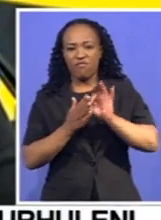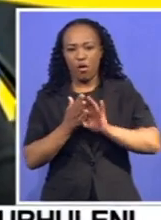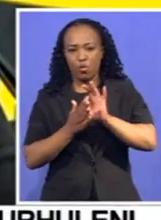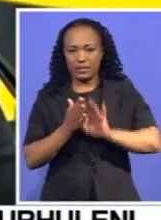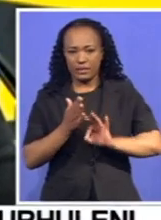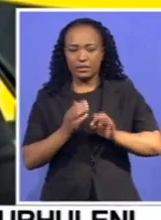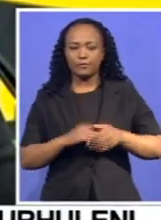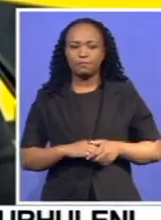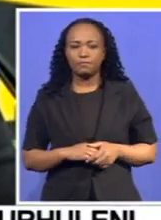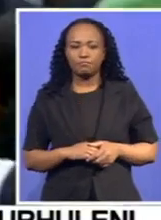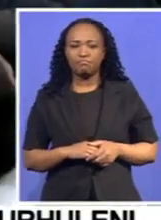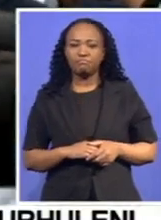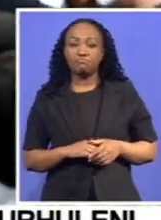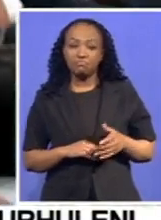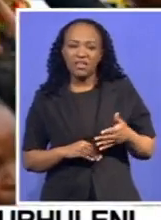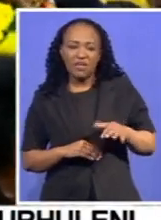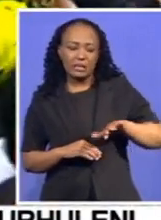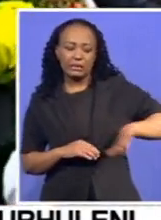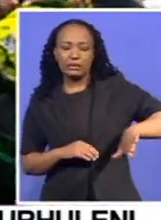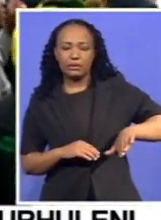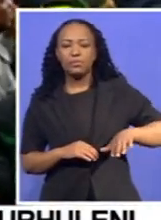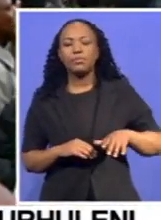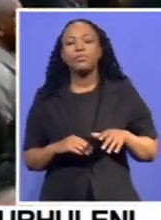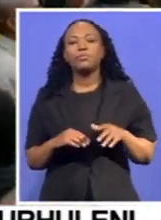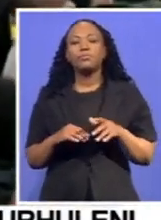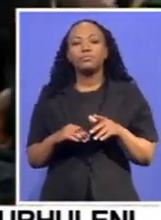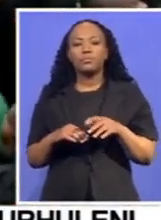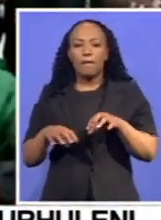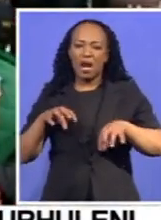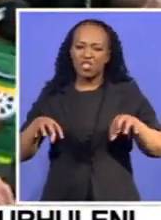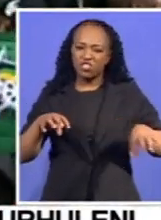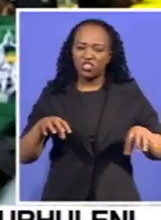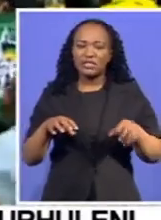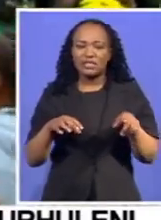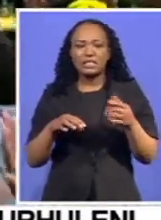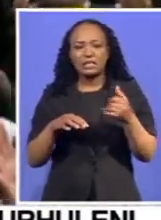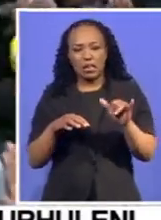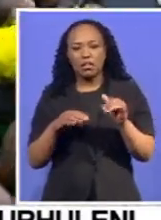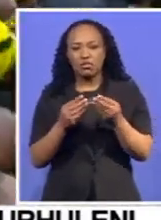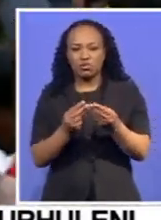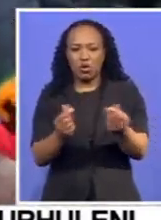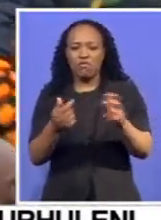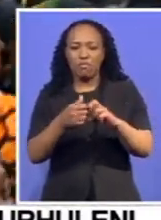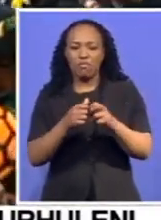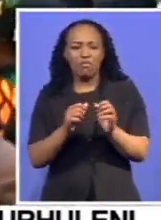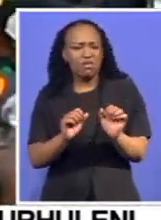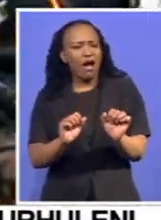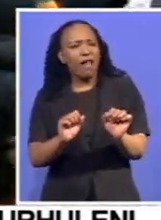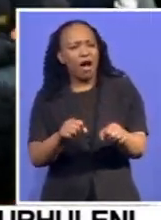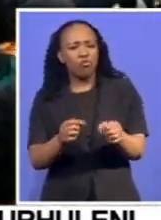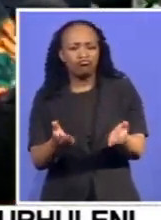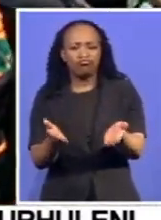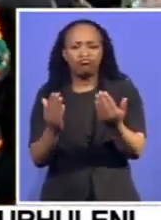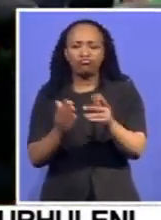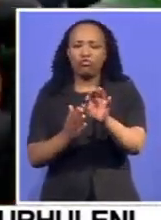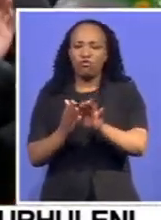They were set aside. Branches with outstanding disputes in the region were allowed to participate in the conference. However, their